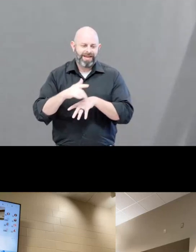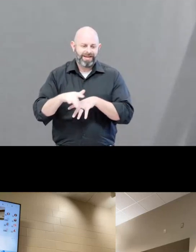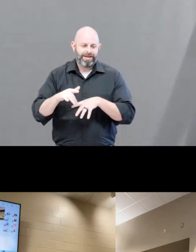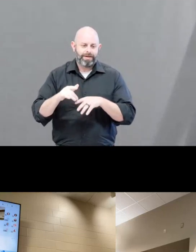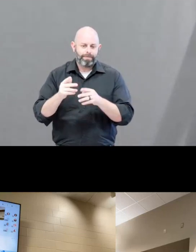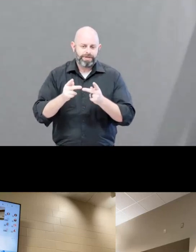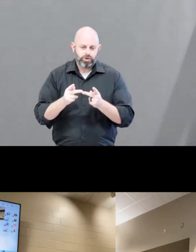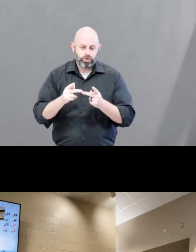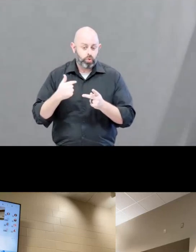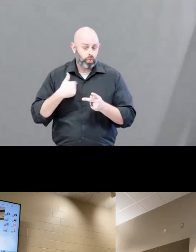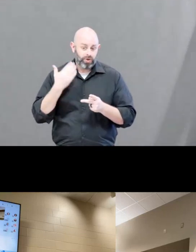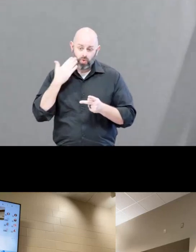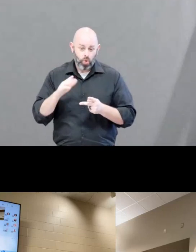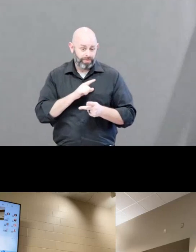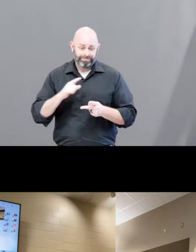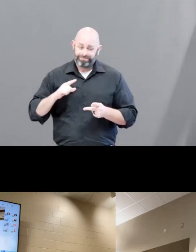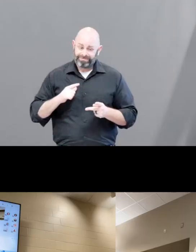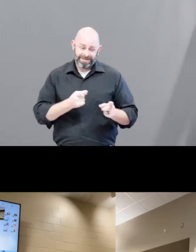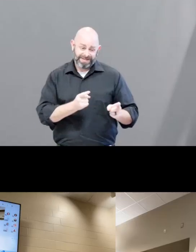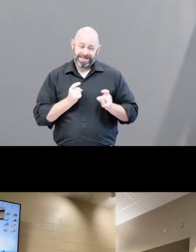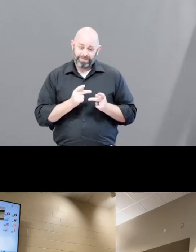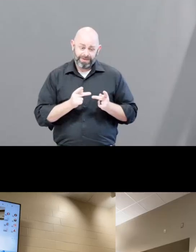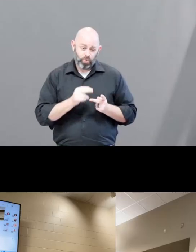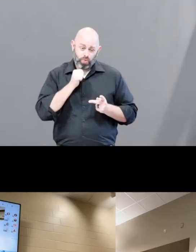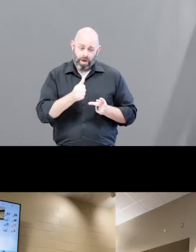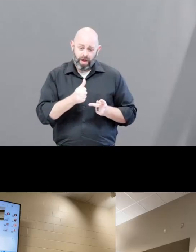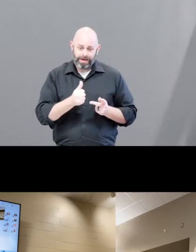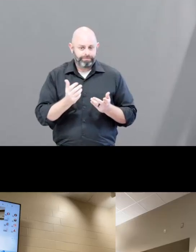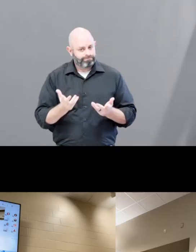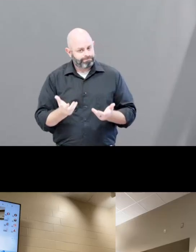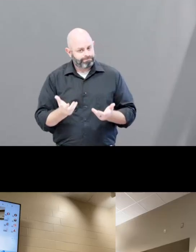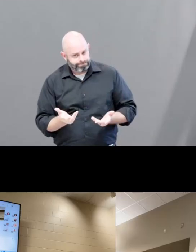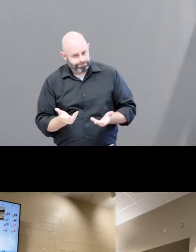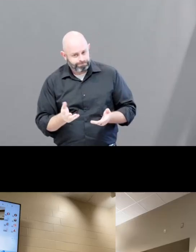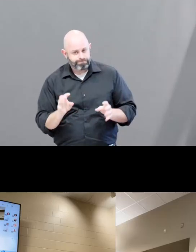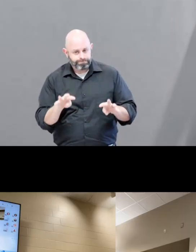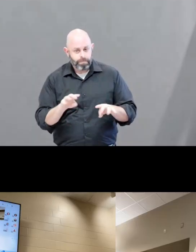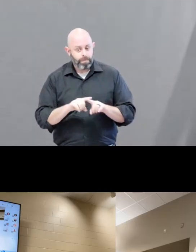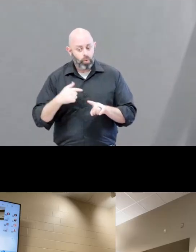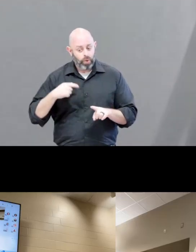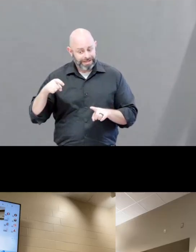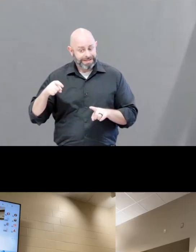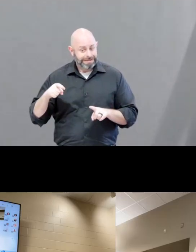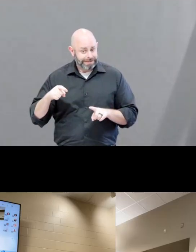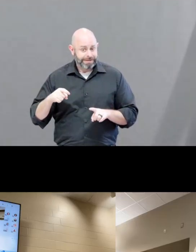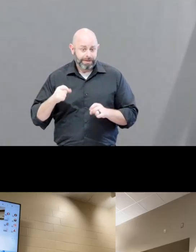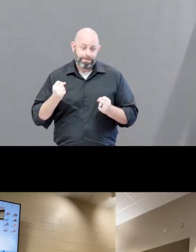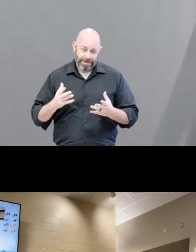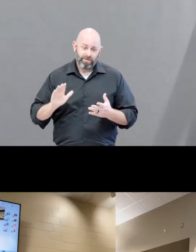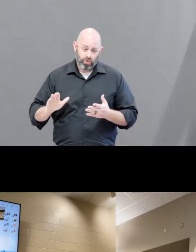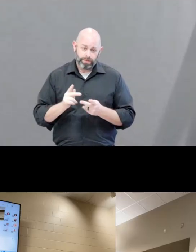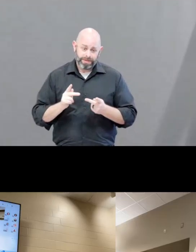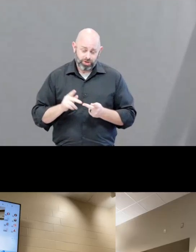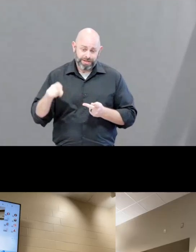know if the legislation is going to give us those positions, but we do need quite a few of them. We just had to